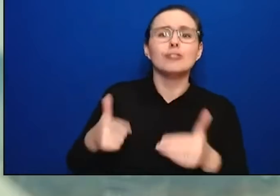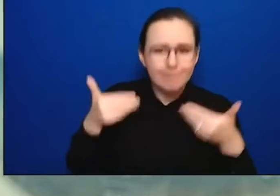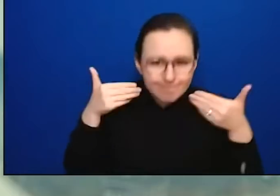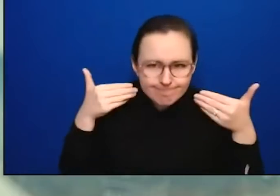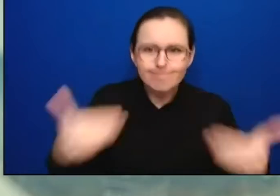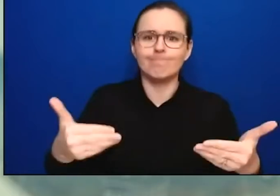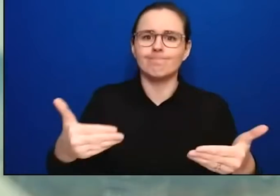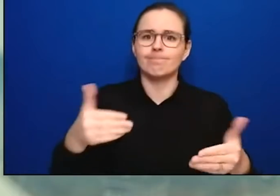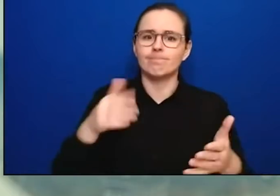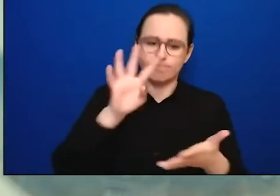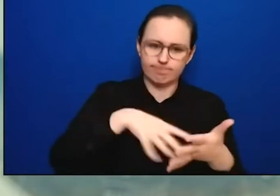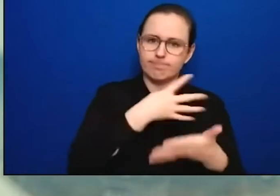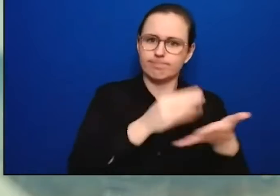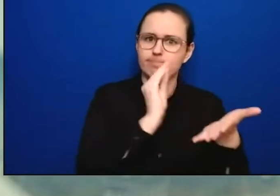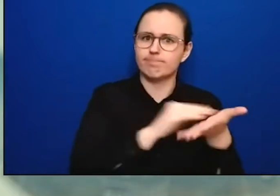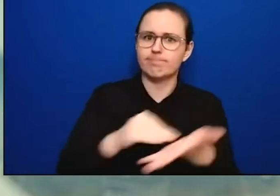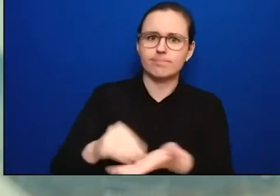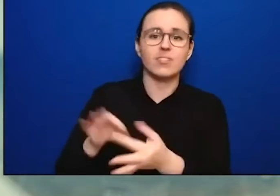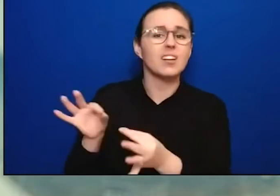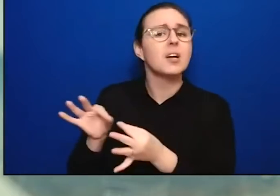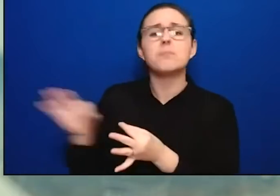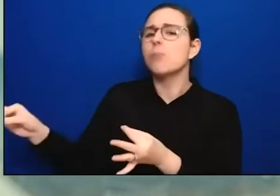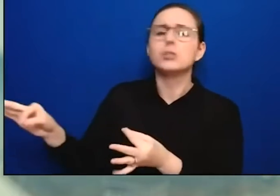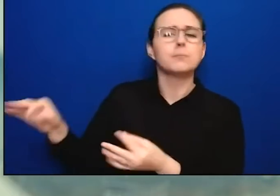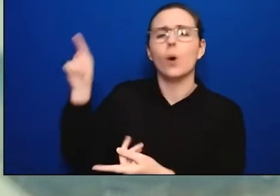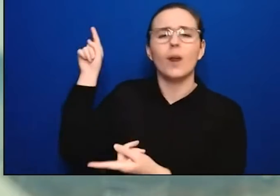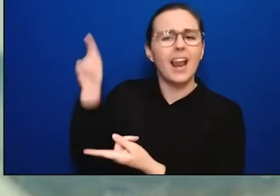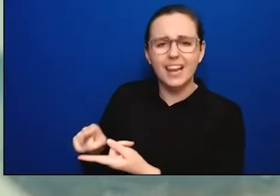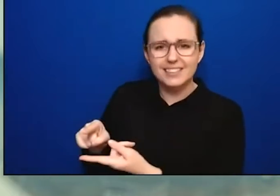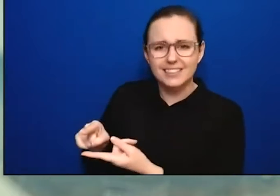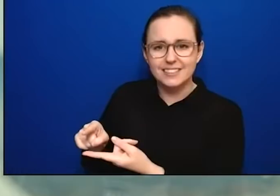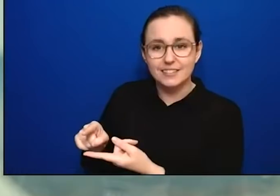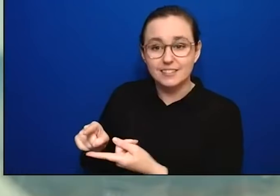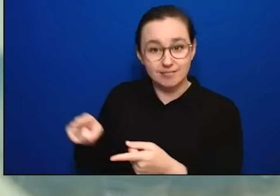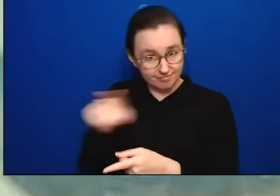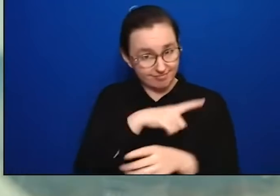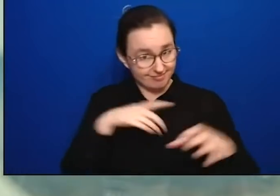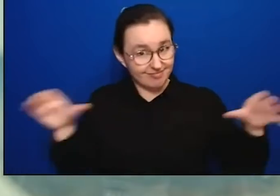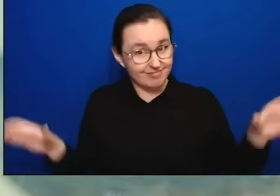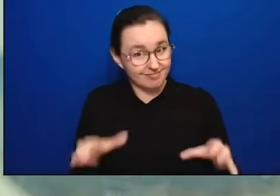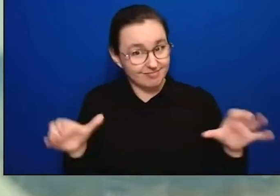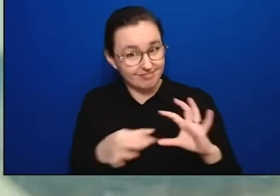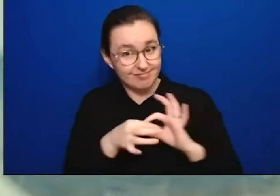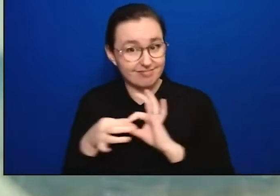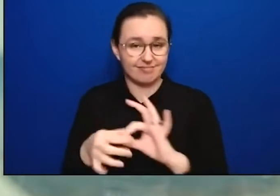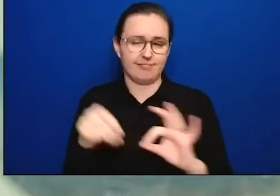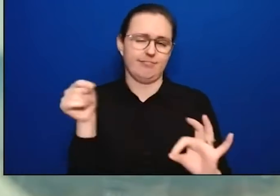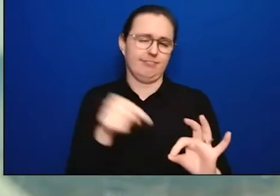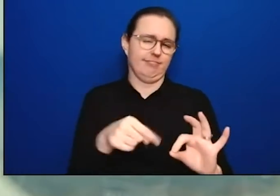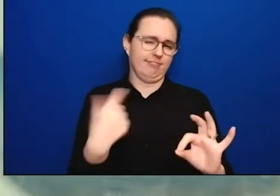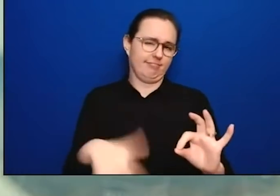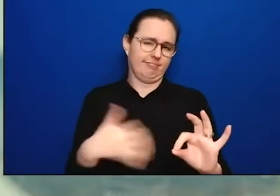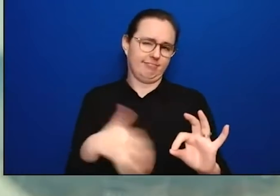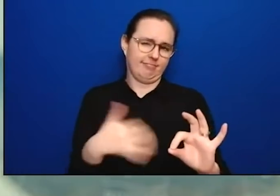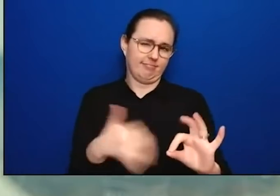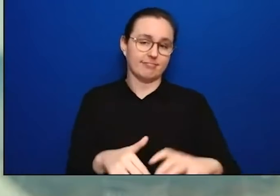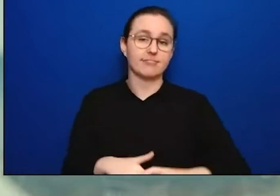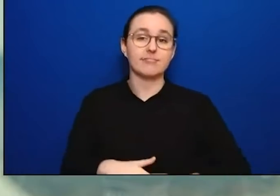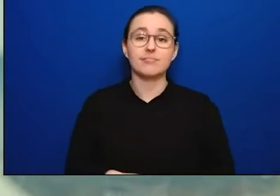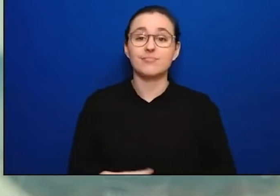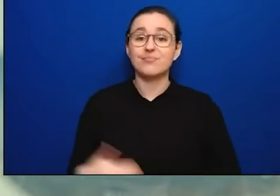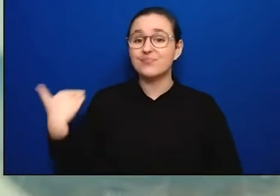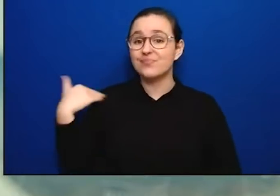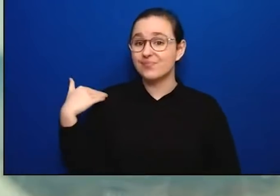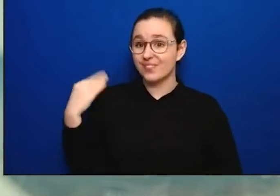this again and again. Our efforts and all of our efforts will get us through. We know this. As Dr. Henry has said